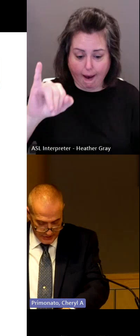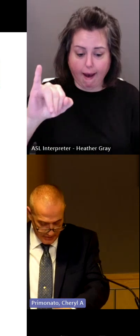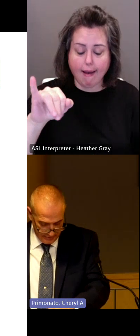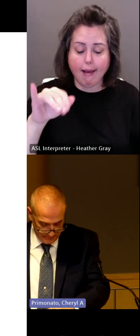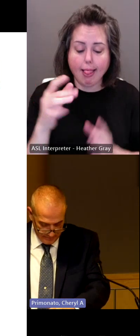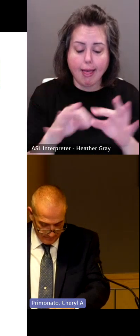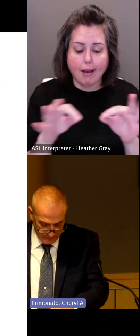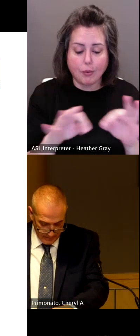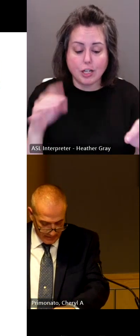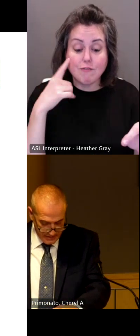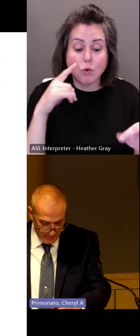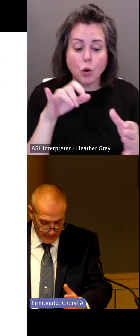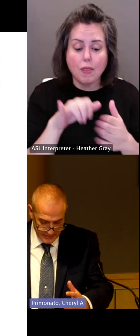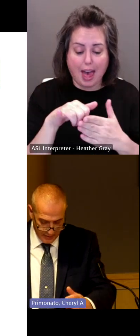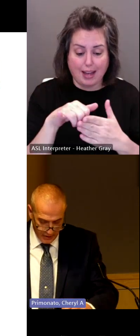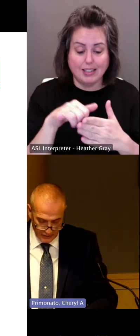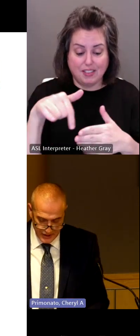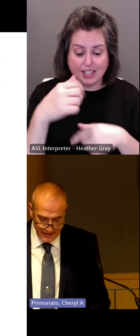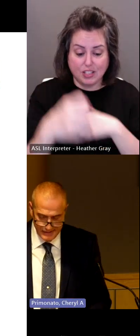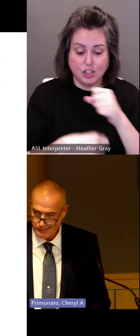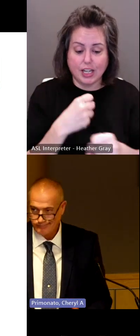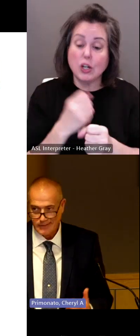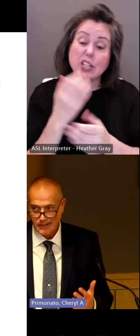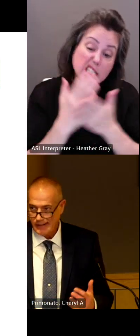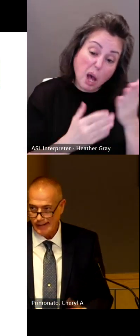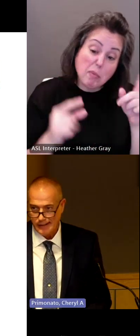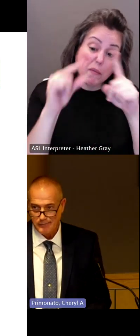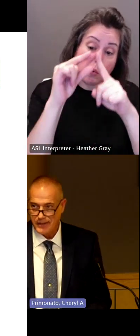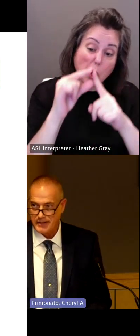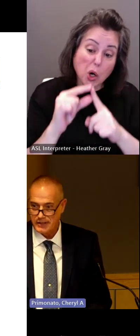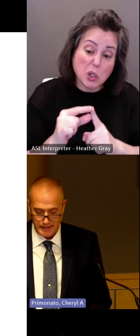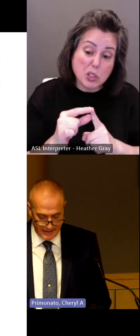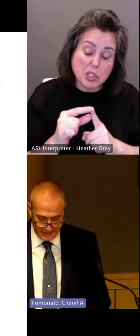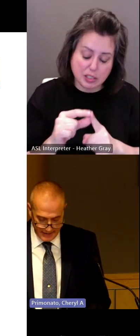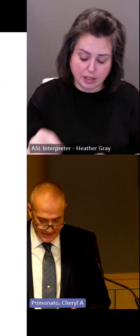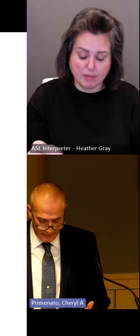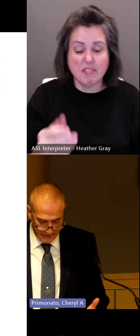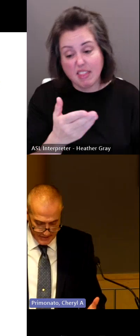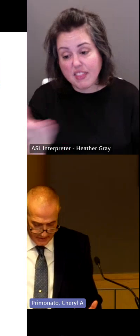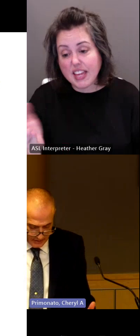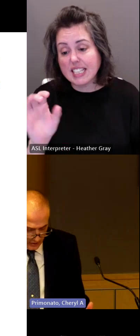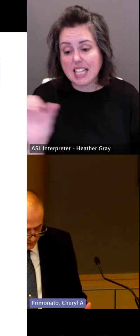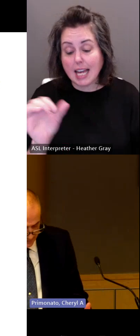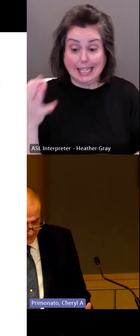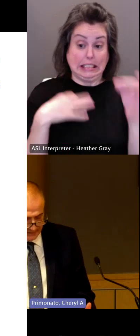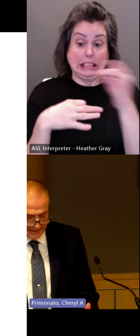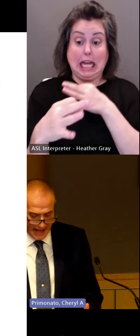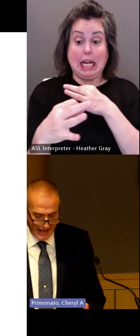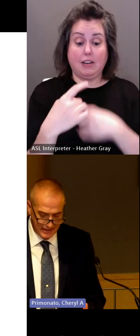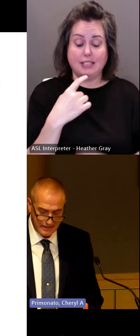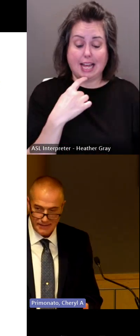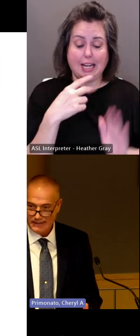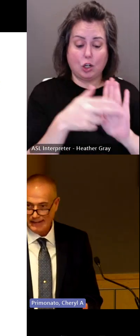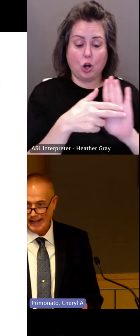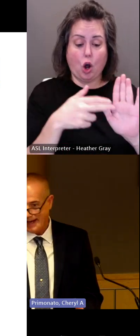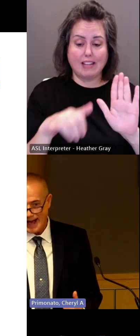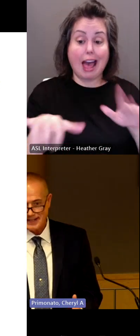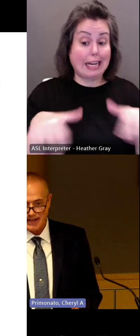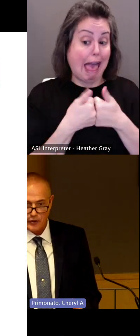for this year. Some of the terminology, things like instead of calling an